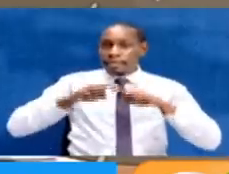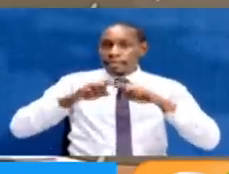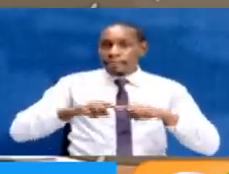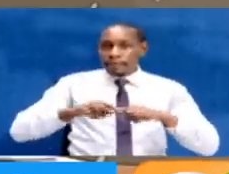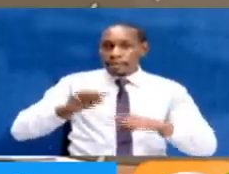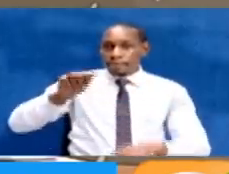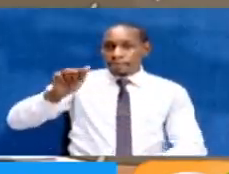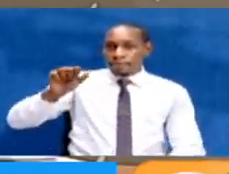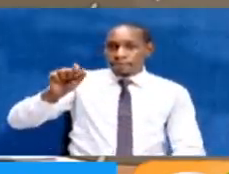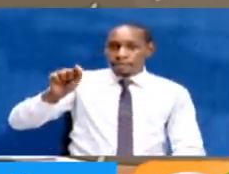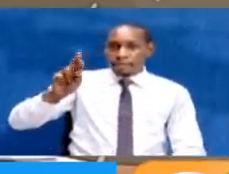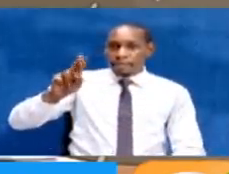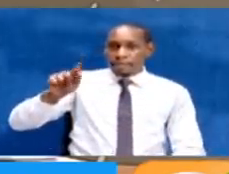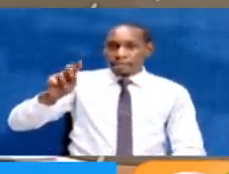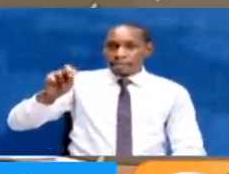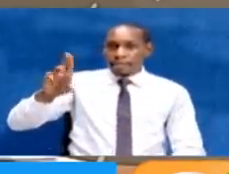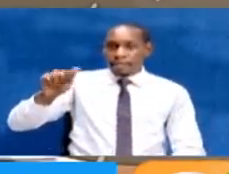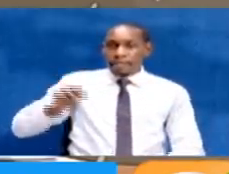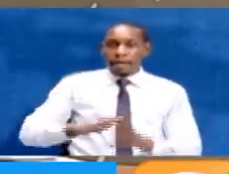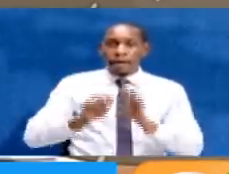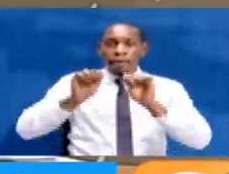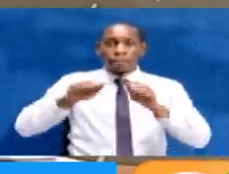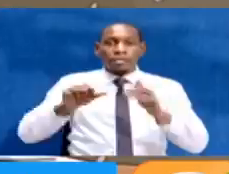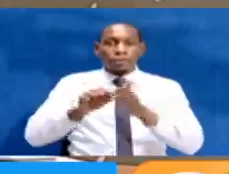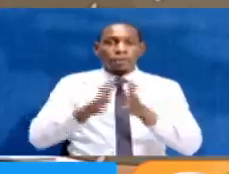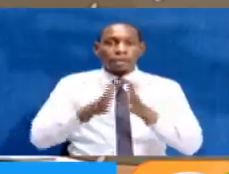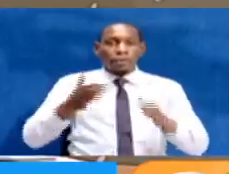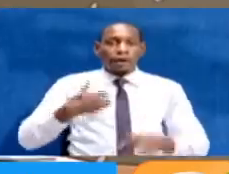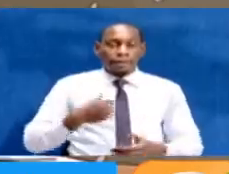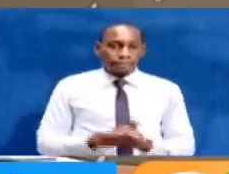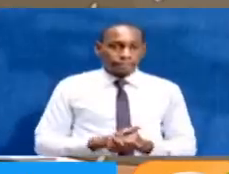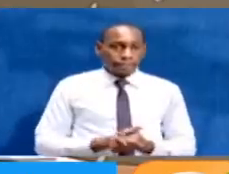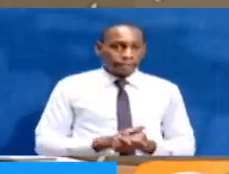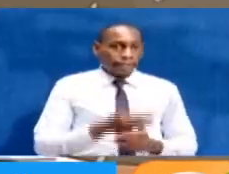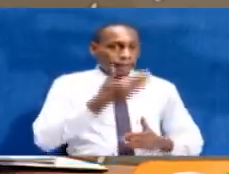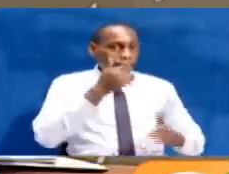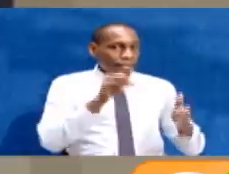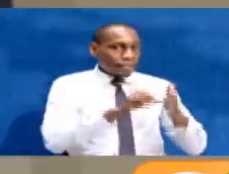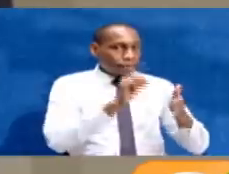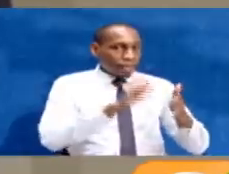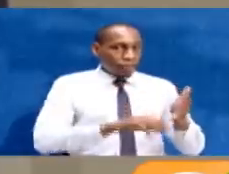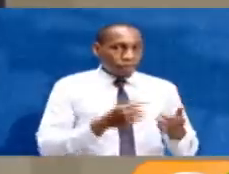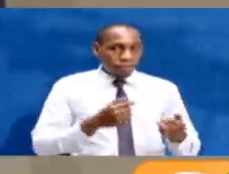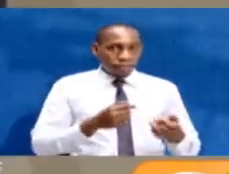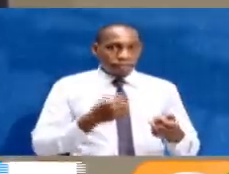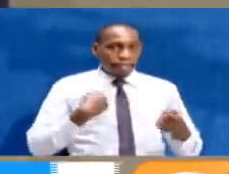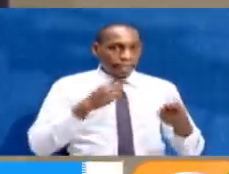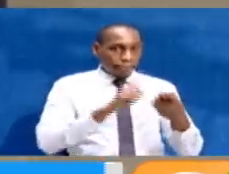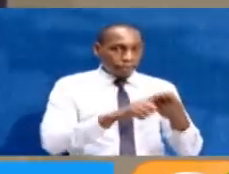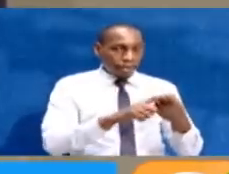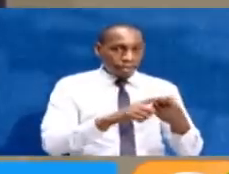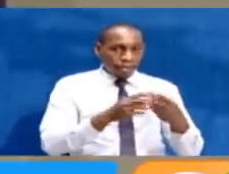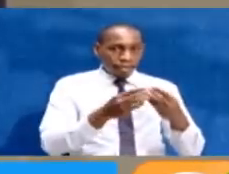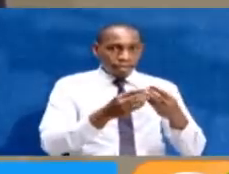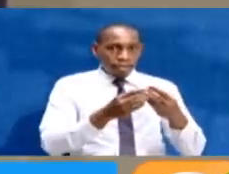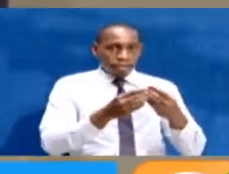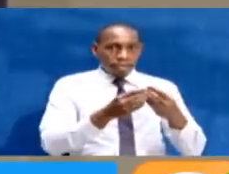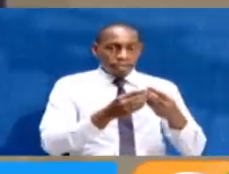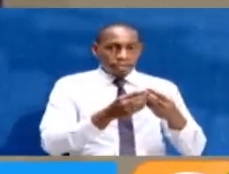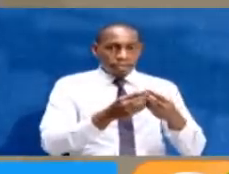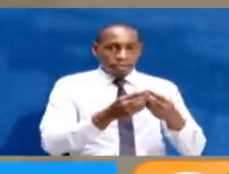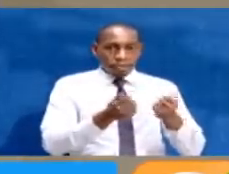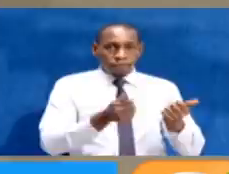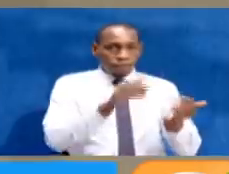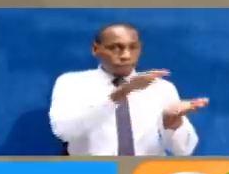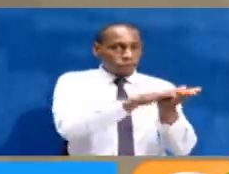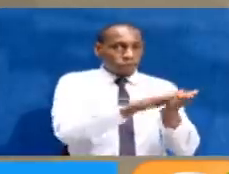AstraZeneca only, maybe we will be in more trouble than we think. But Jamila, isn't it a better problem? Yeah. If we had dealt with the stock of 1 million